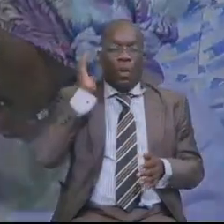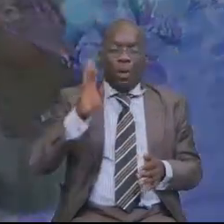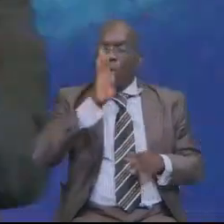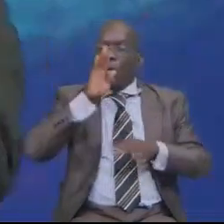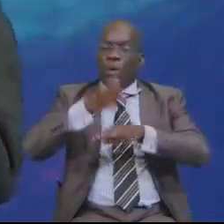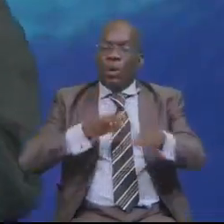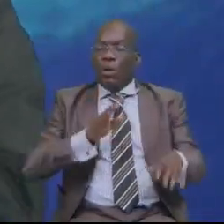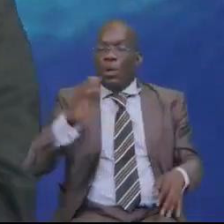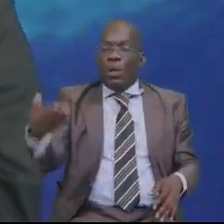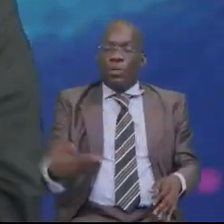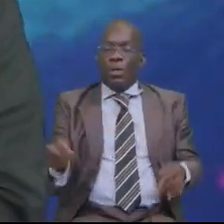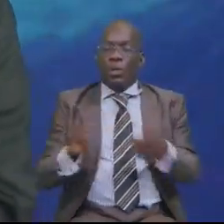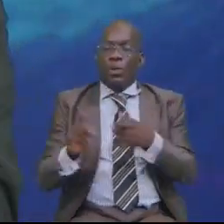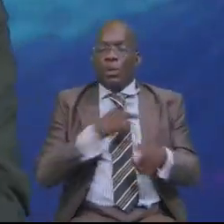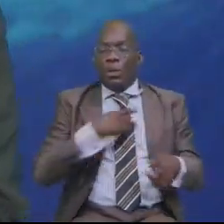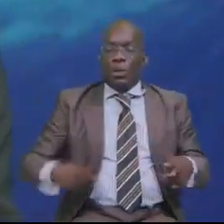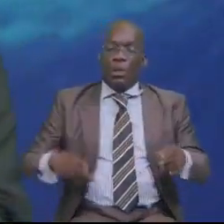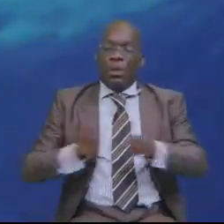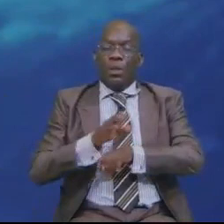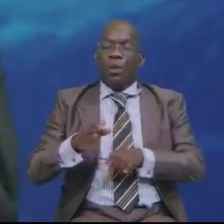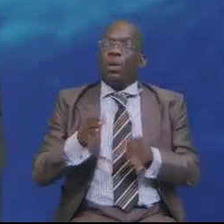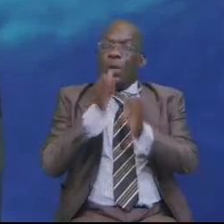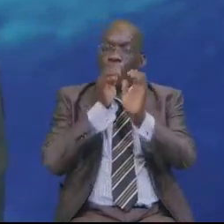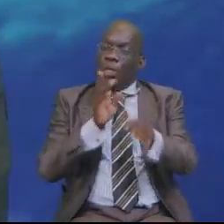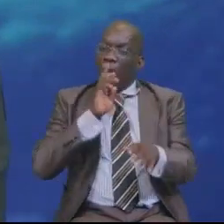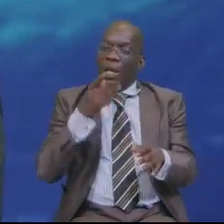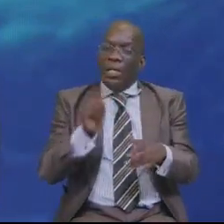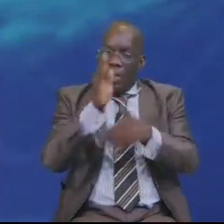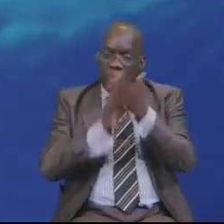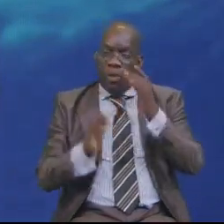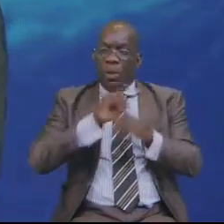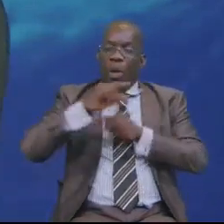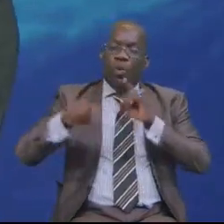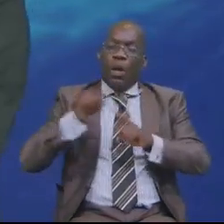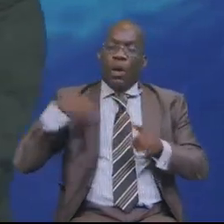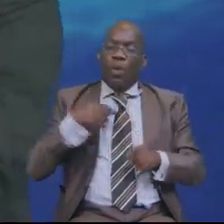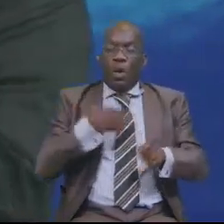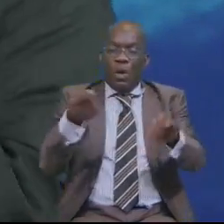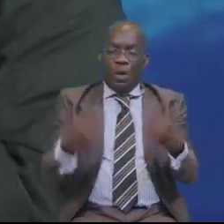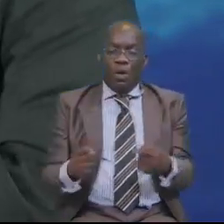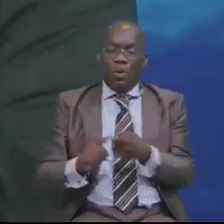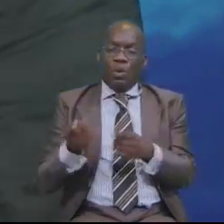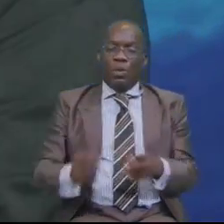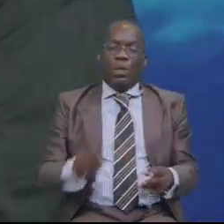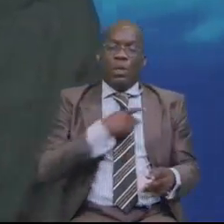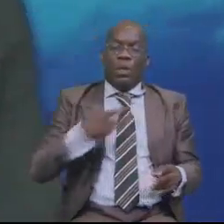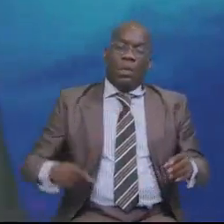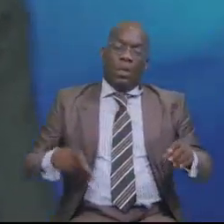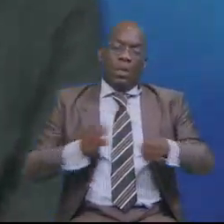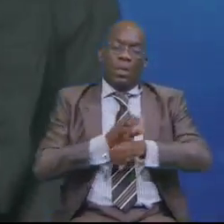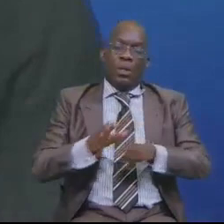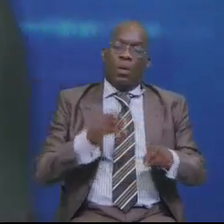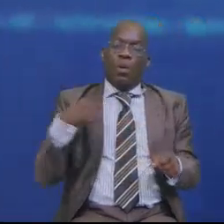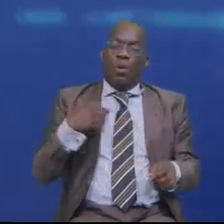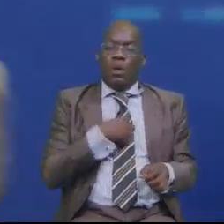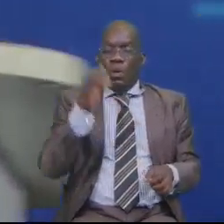says, blessed are the meek. When we come into the kingdom and we're seeking first the kingdom